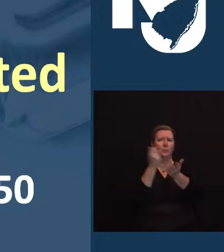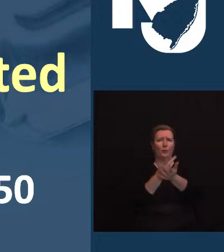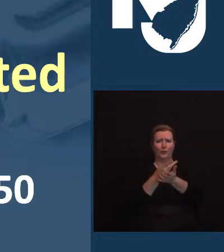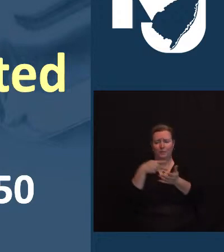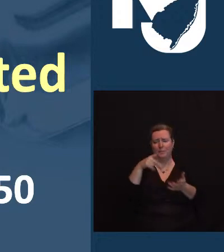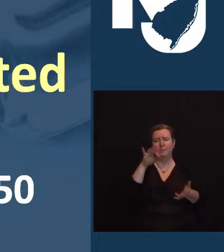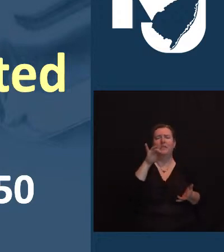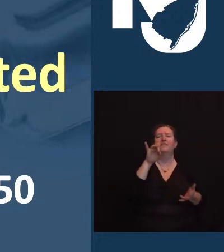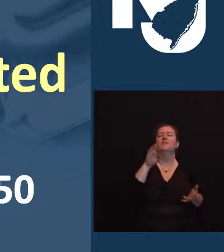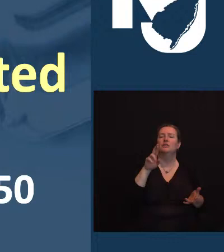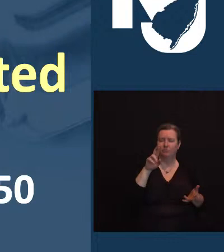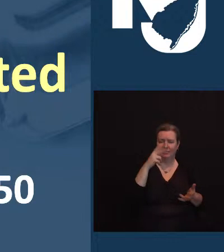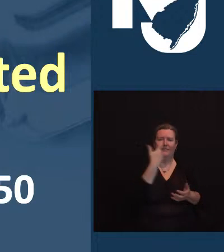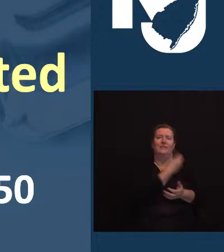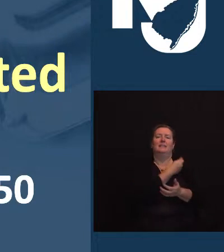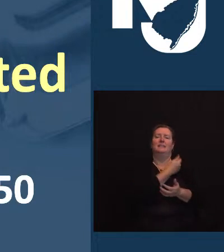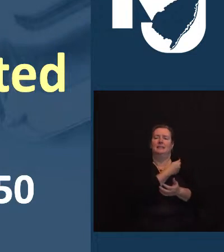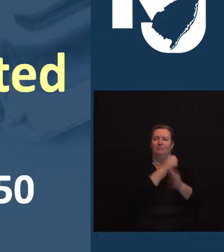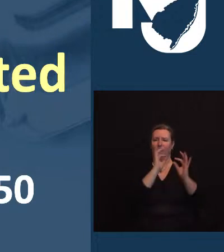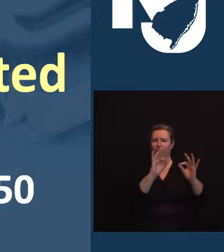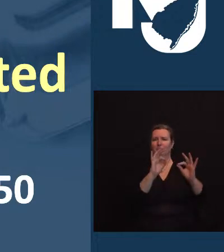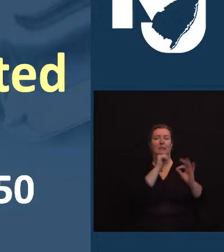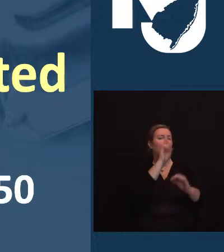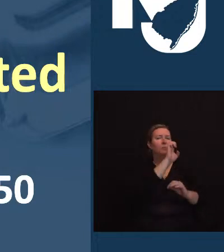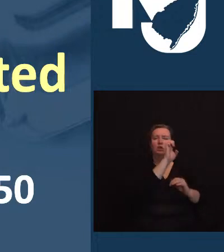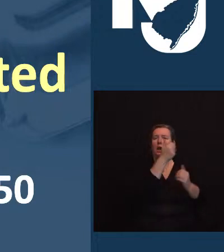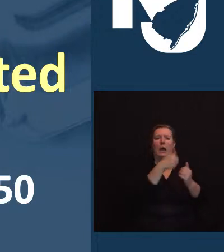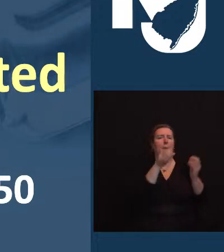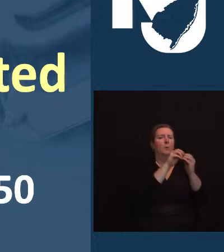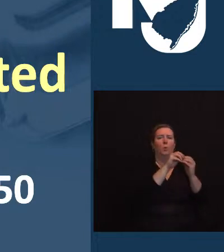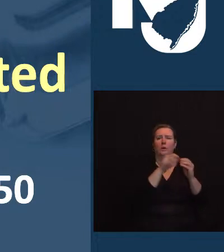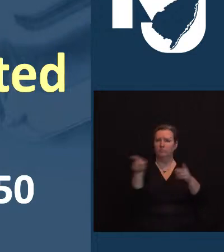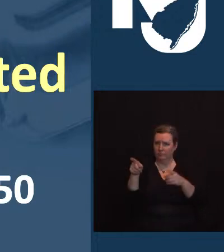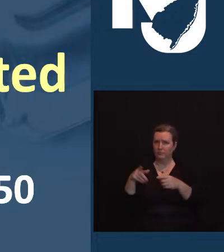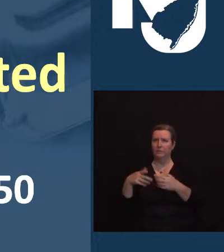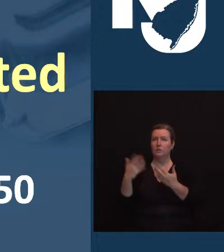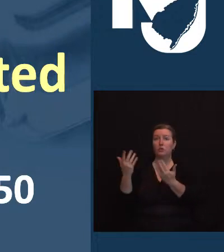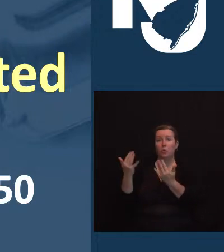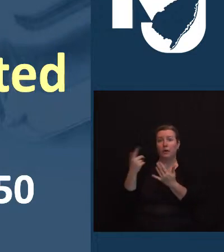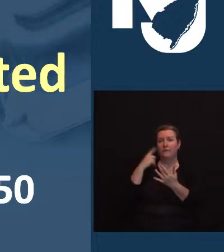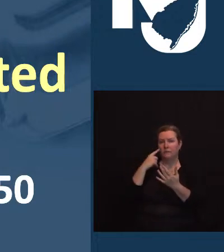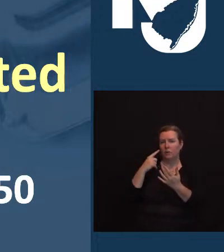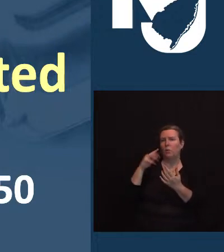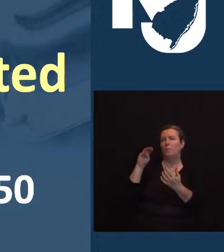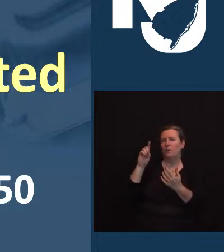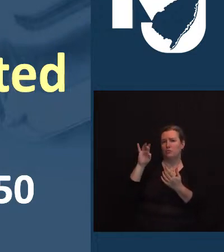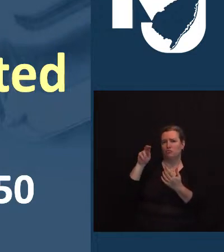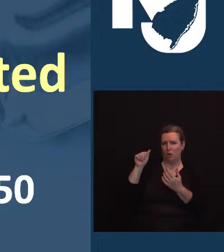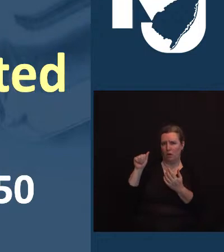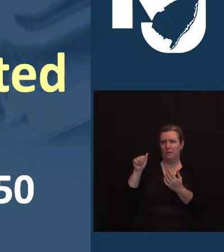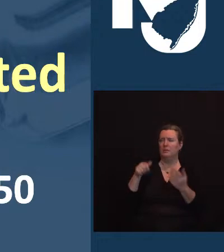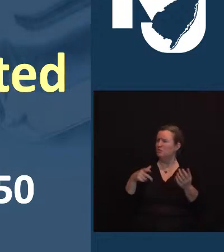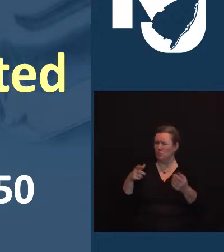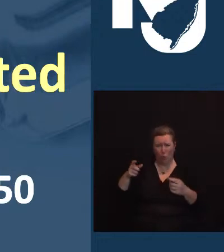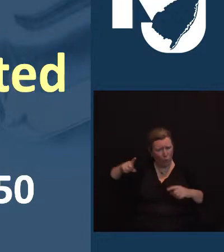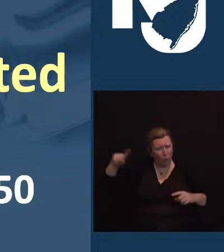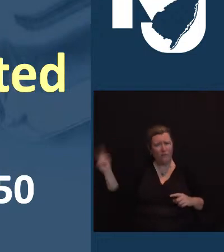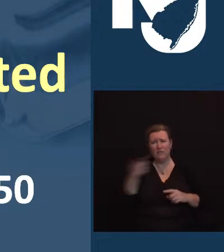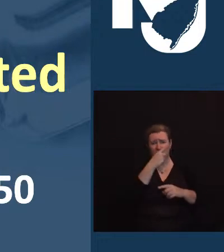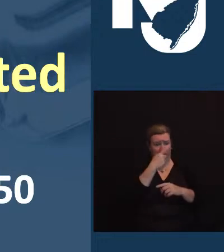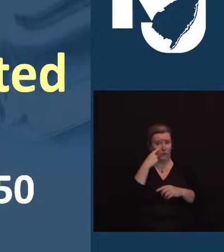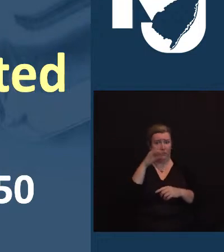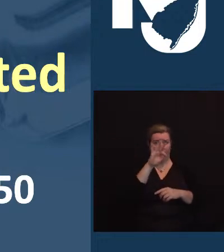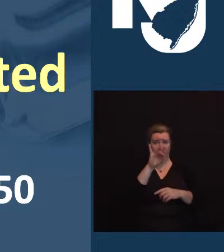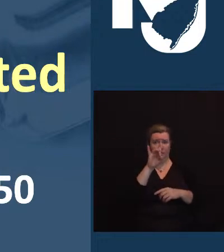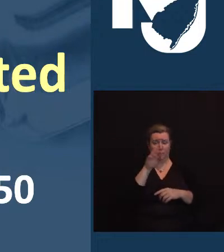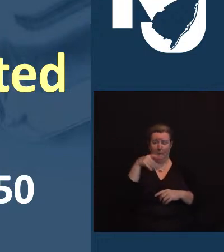of you who have been in a wait-and-see mode to get vaccinated. So please, again, do your part, get vaccinated. Now let's look